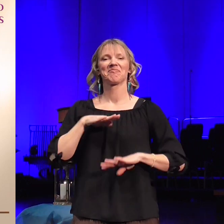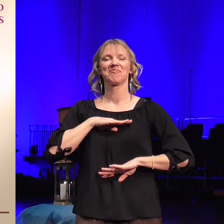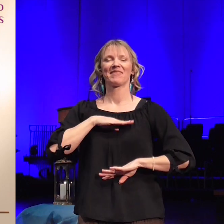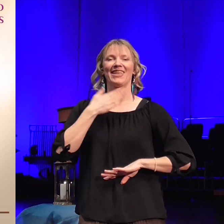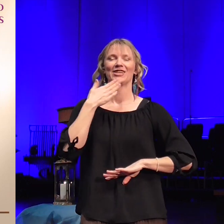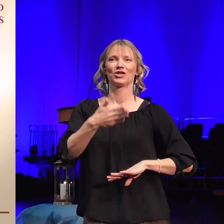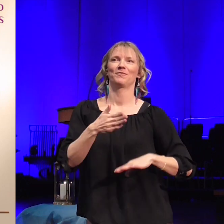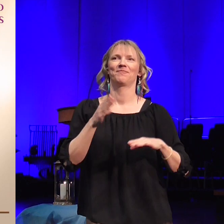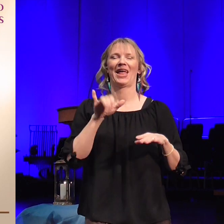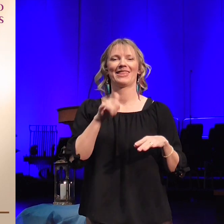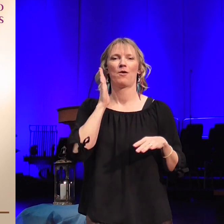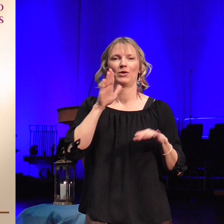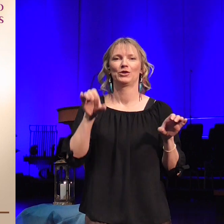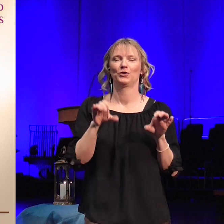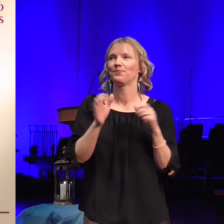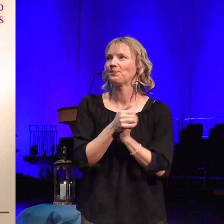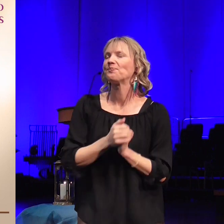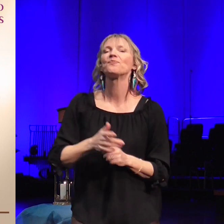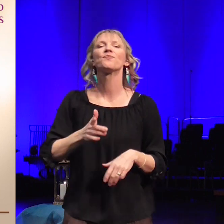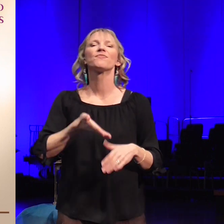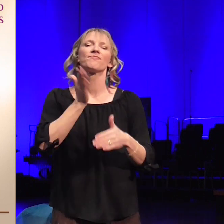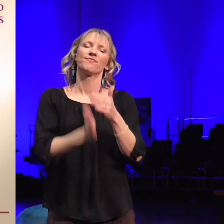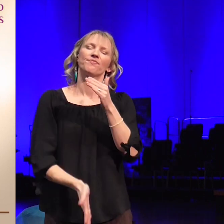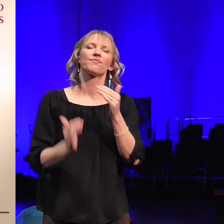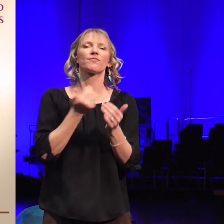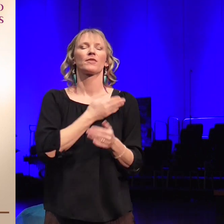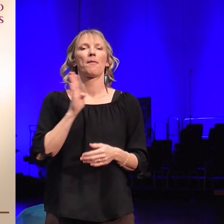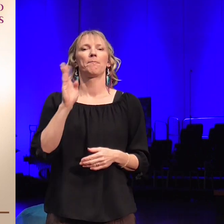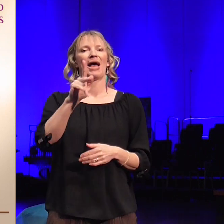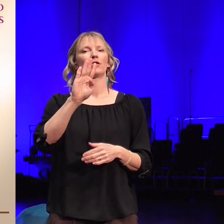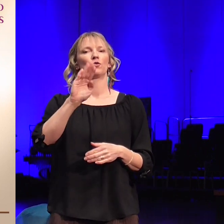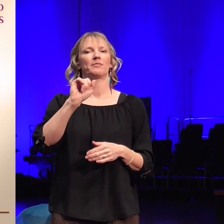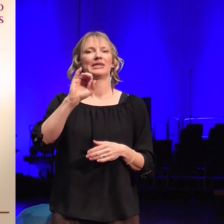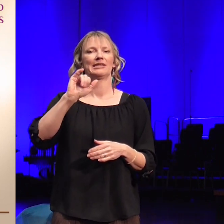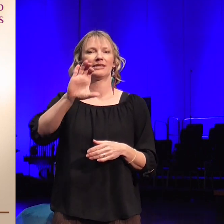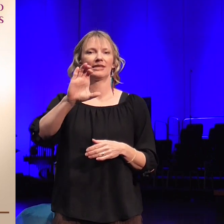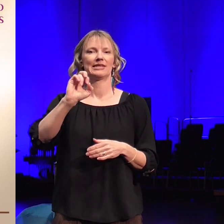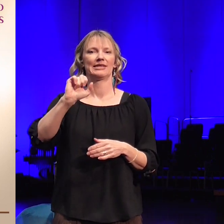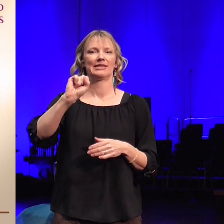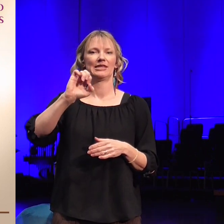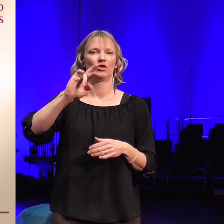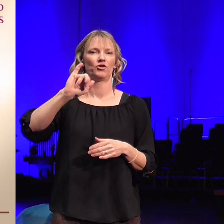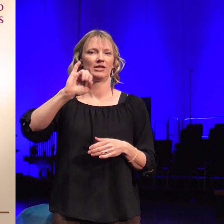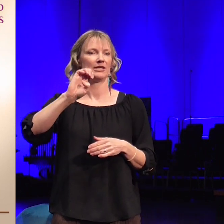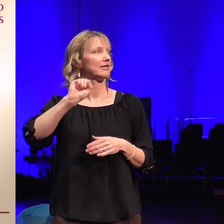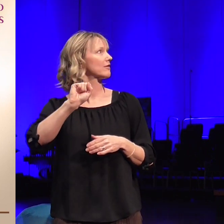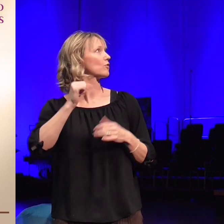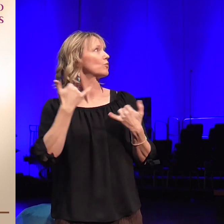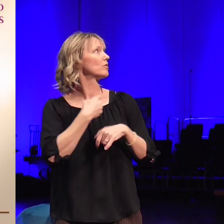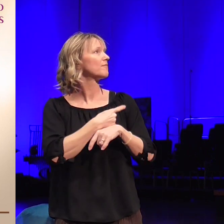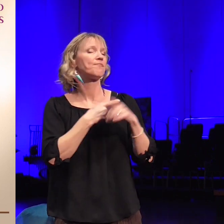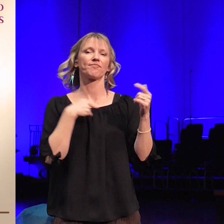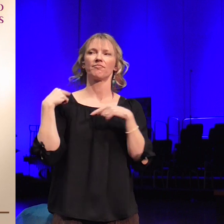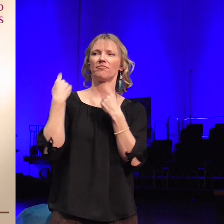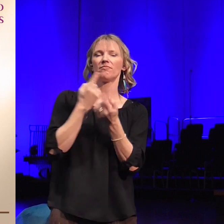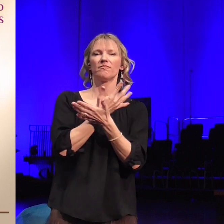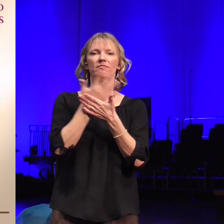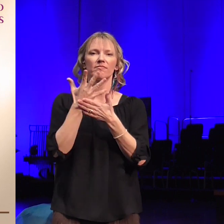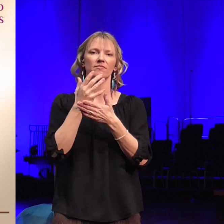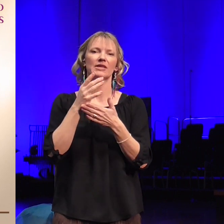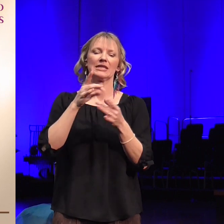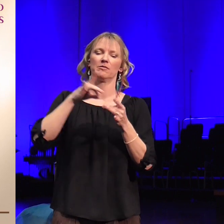do. We're completing our wonderful Back to Basics series today. You can see the slide up there. It's been a 5-week series,